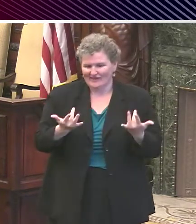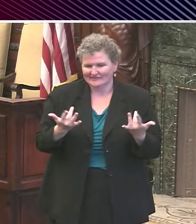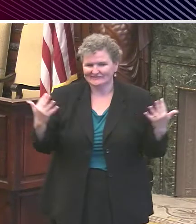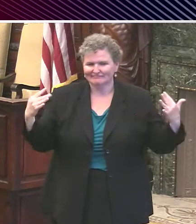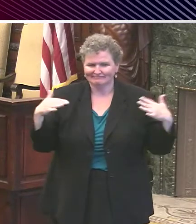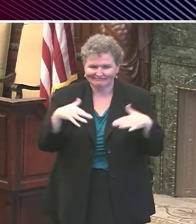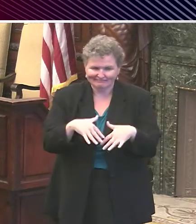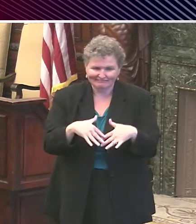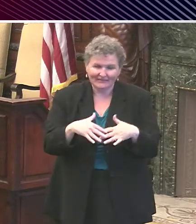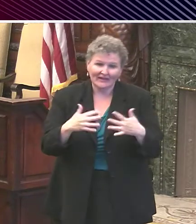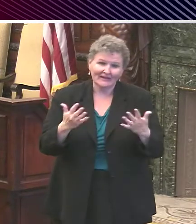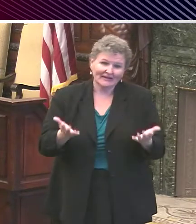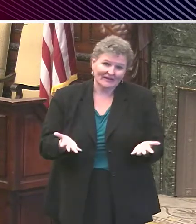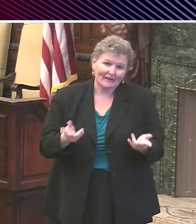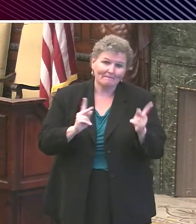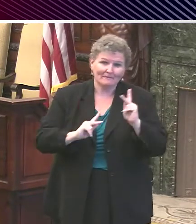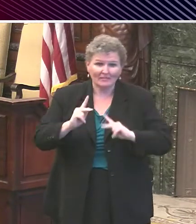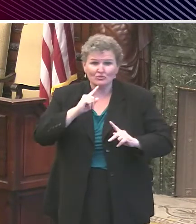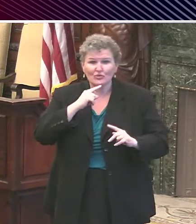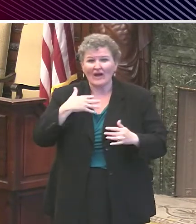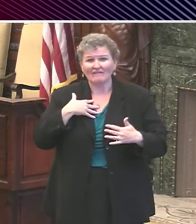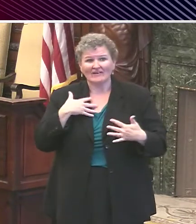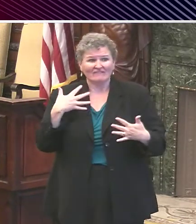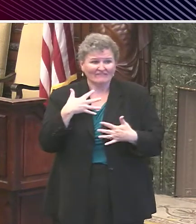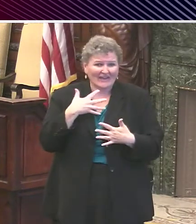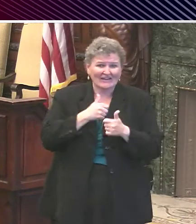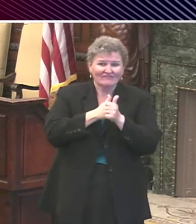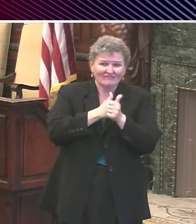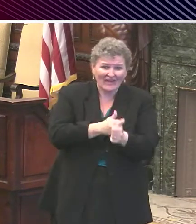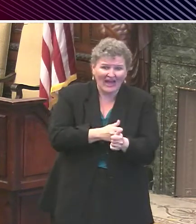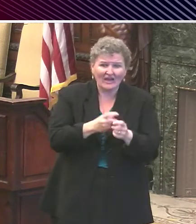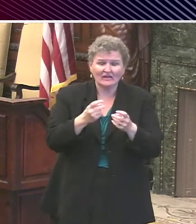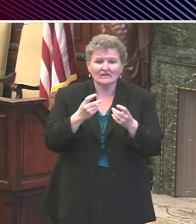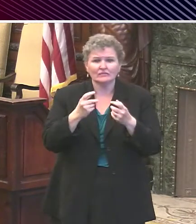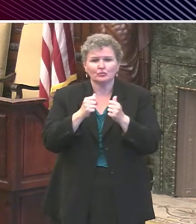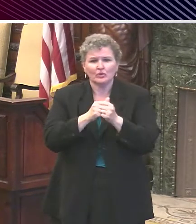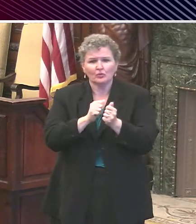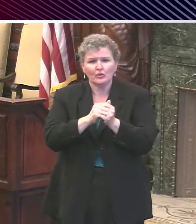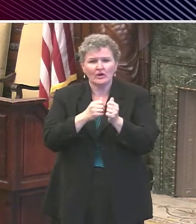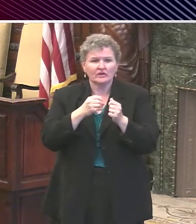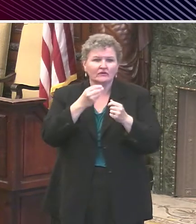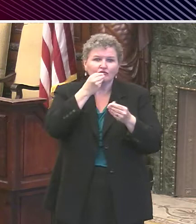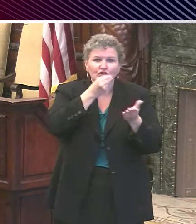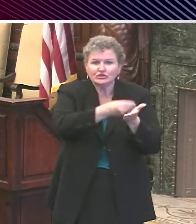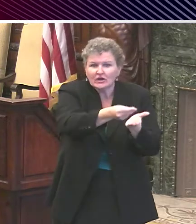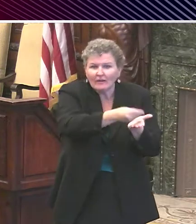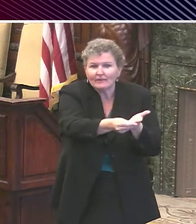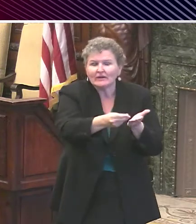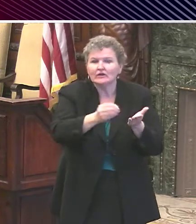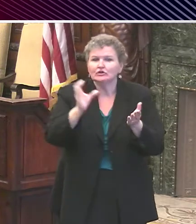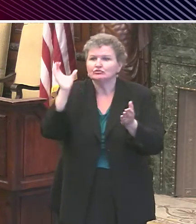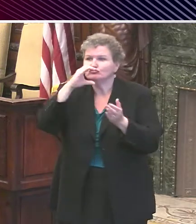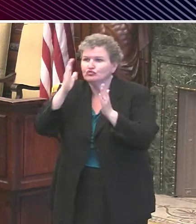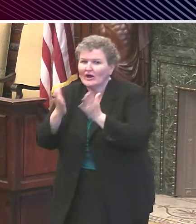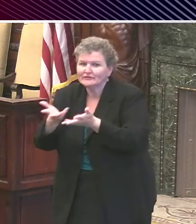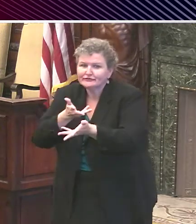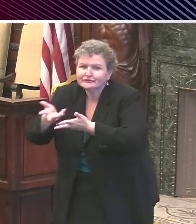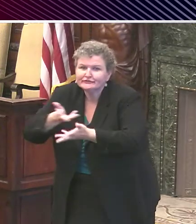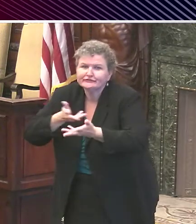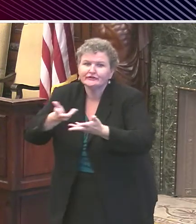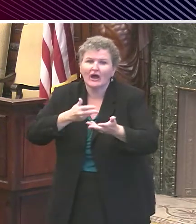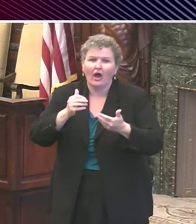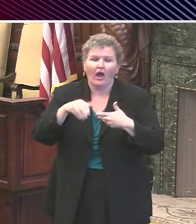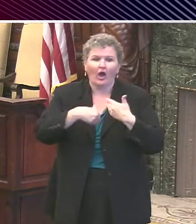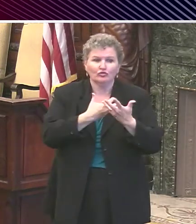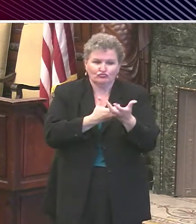follow safety guidelines when they're at work, when they're shopping, and when they're around strangers. But we all tend to trust our relatives and our friends. And so those are